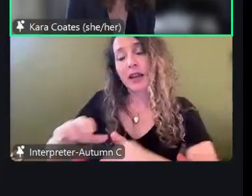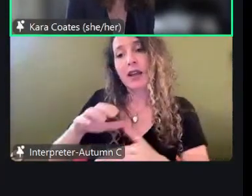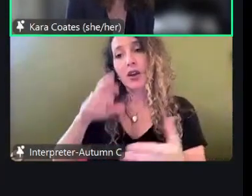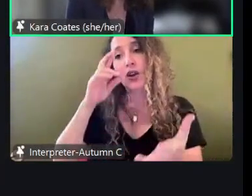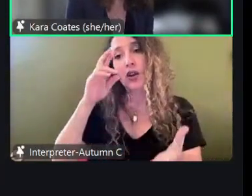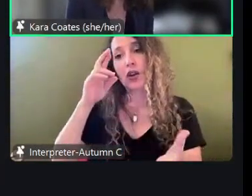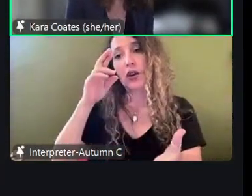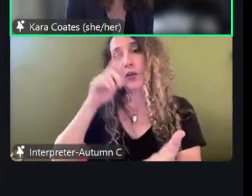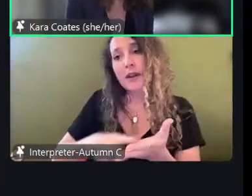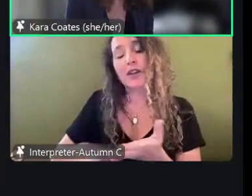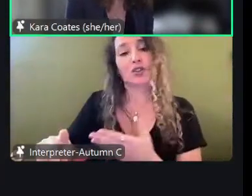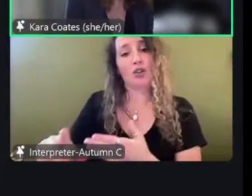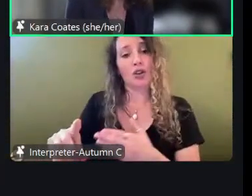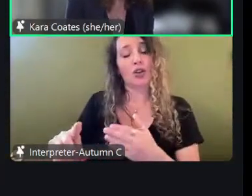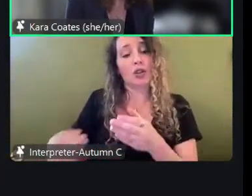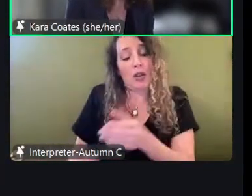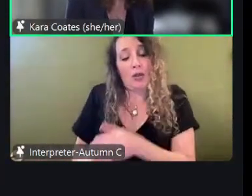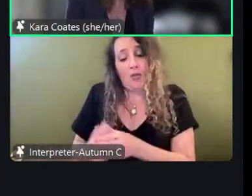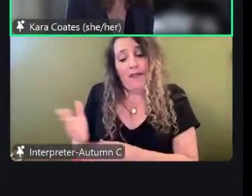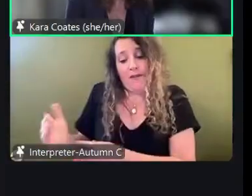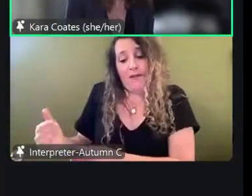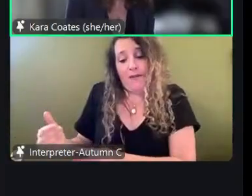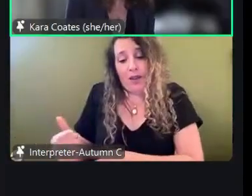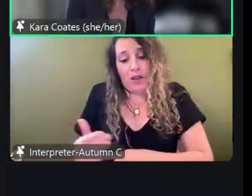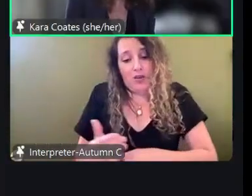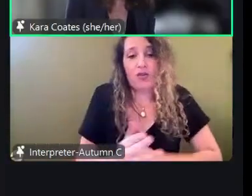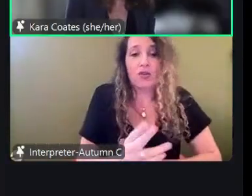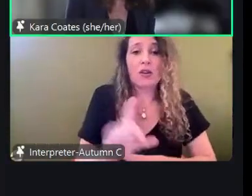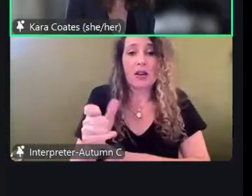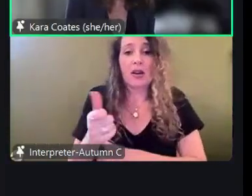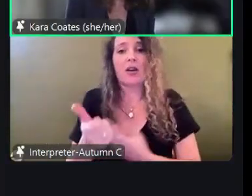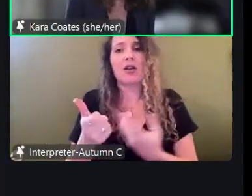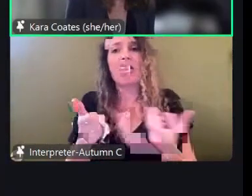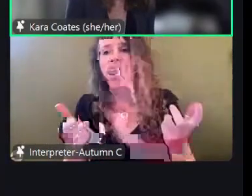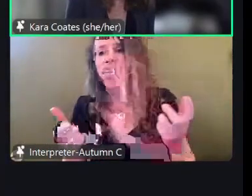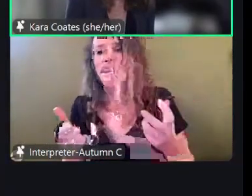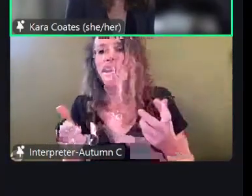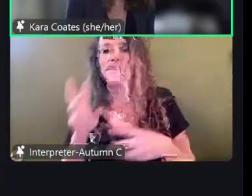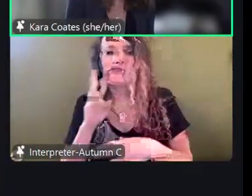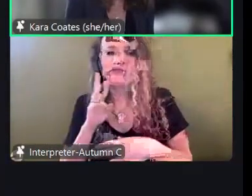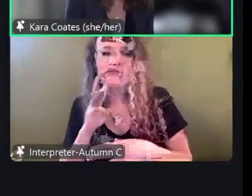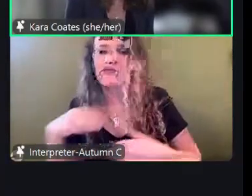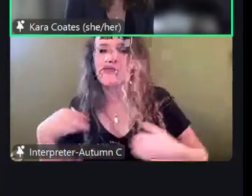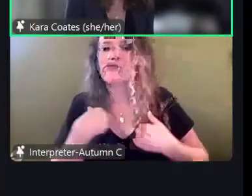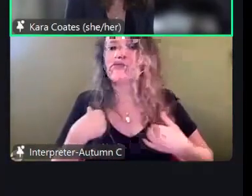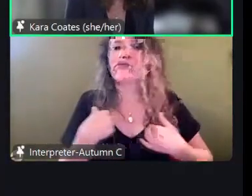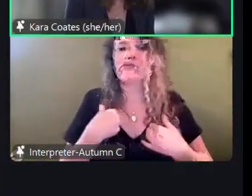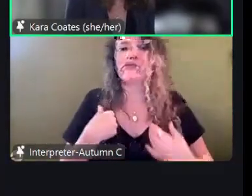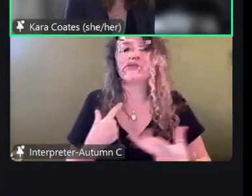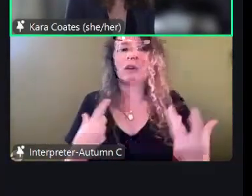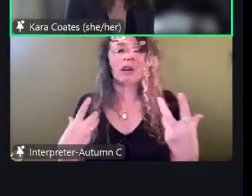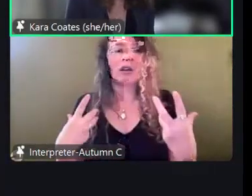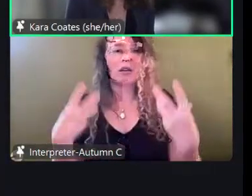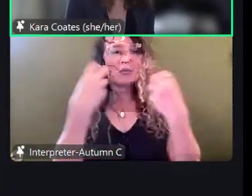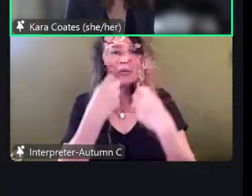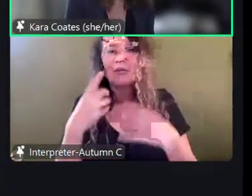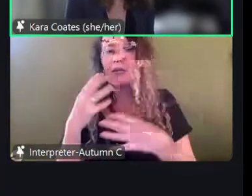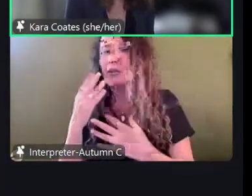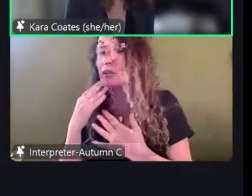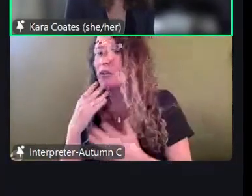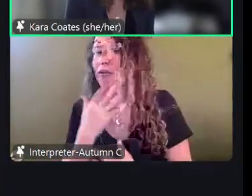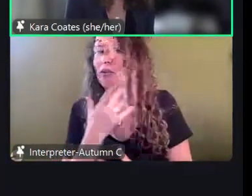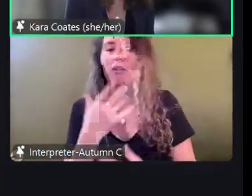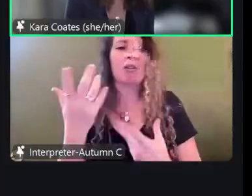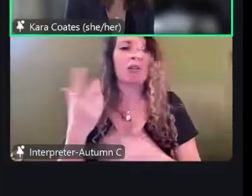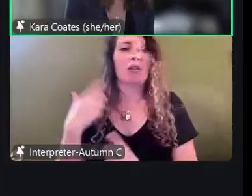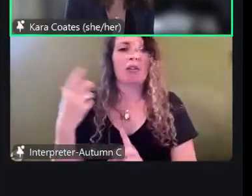extension in breeding fish and other aquatic flora and fauna, so they will be of trophy size, look good and colorful. With many years of hard work,